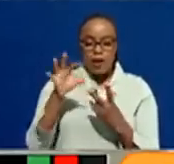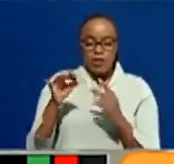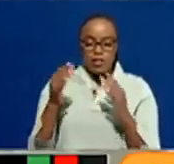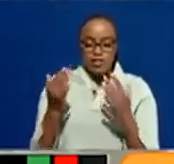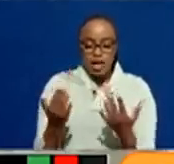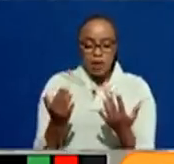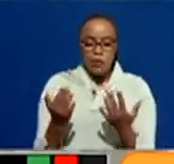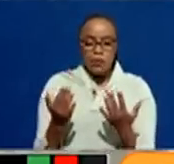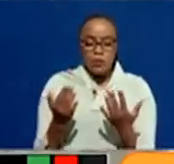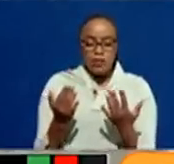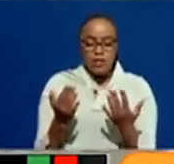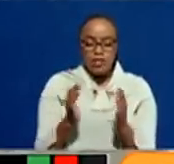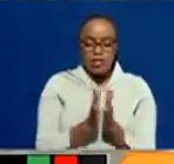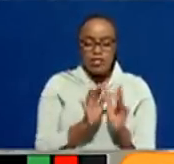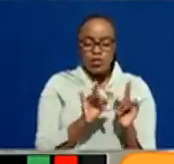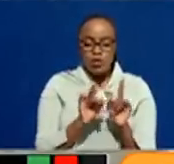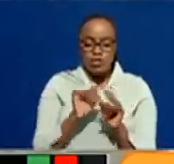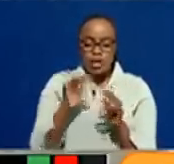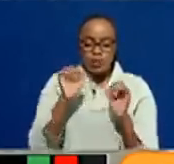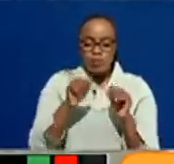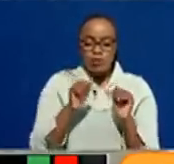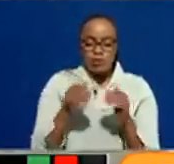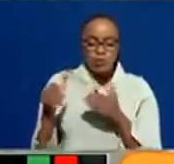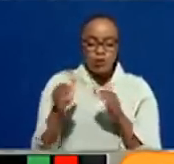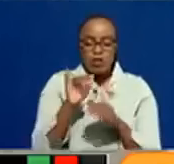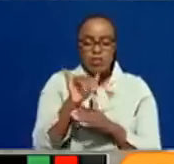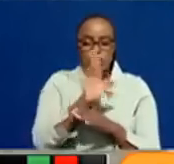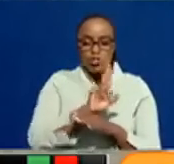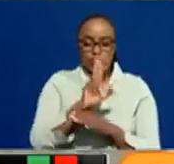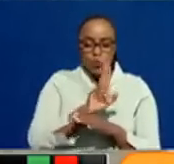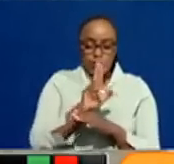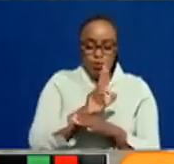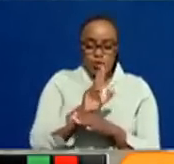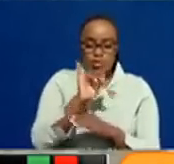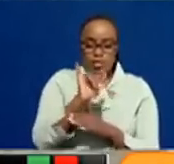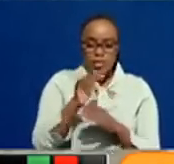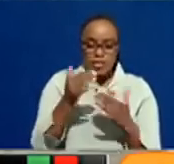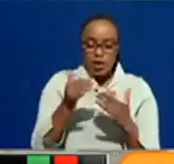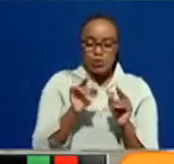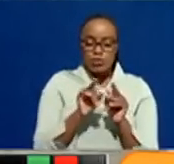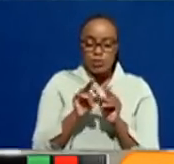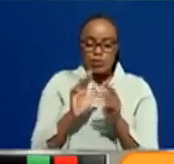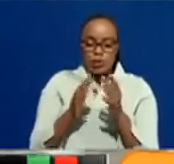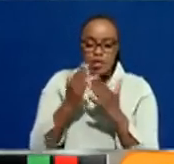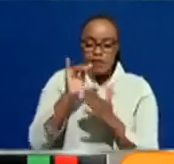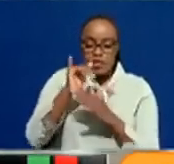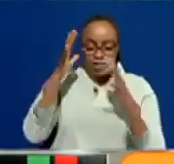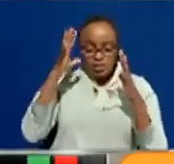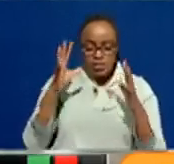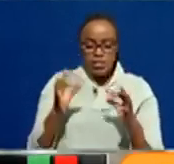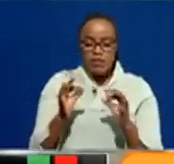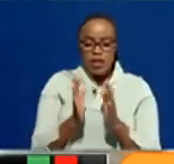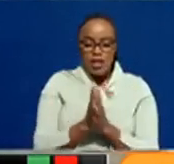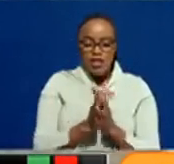what? And how is this going to be channeled? How are you going to use devolution, for instance, to arrive at a determination of